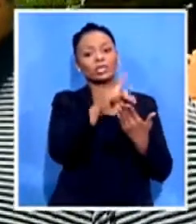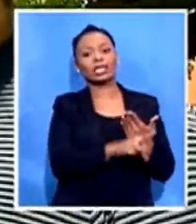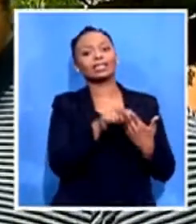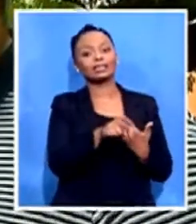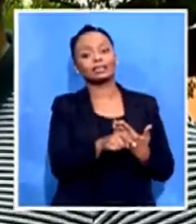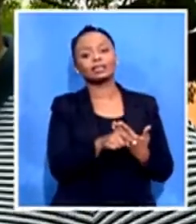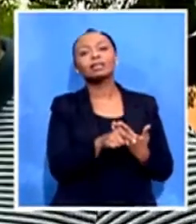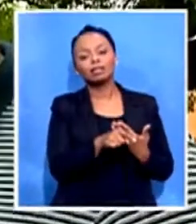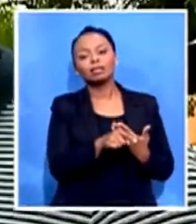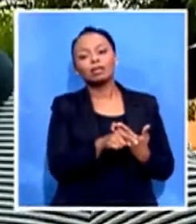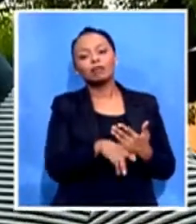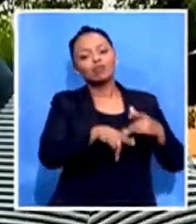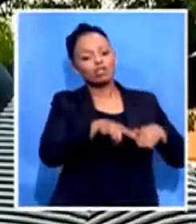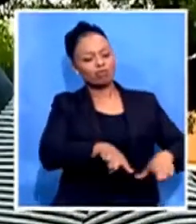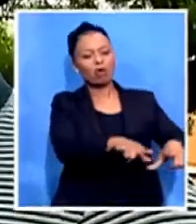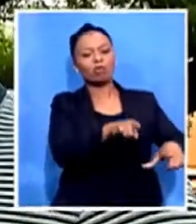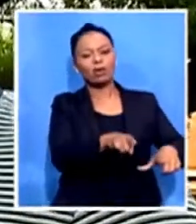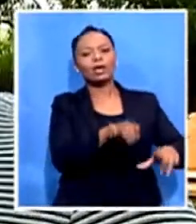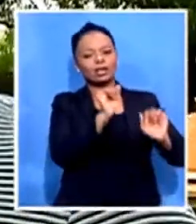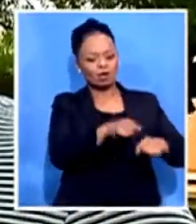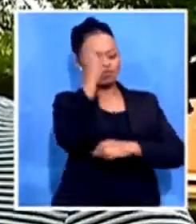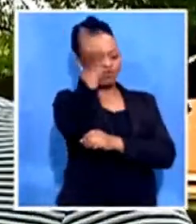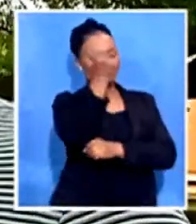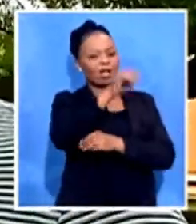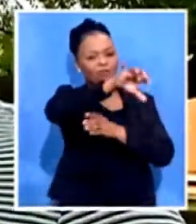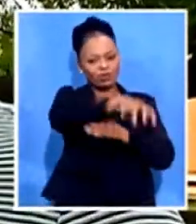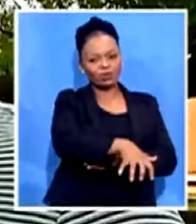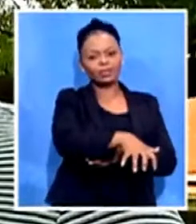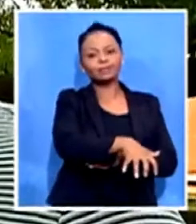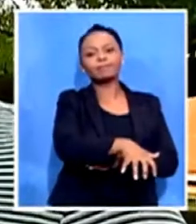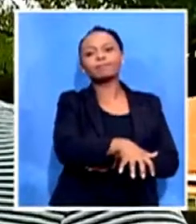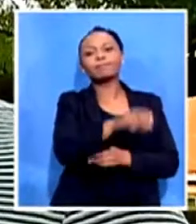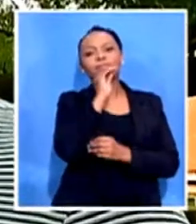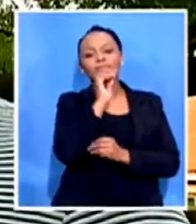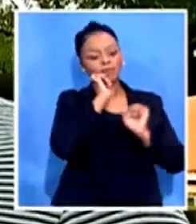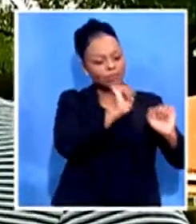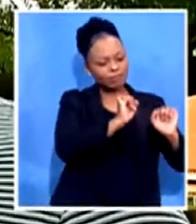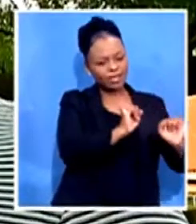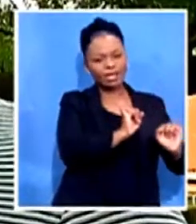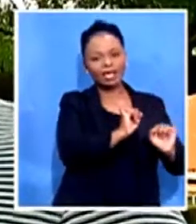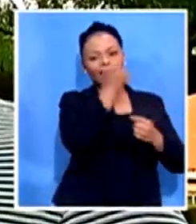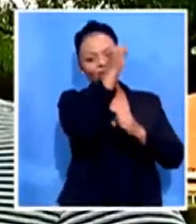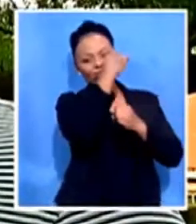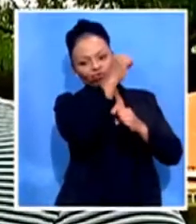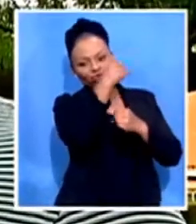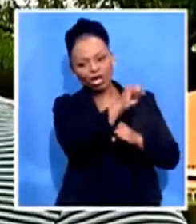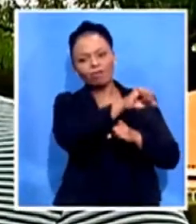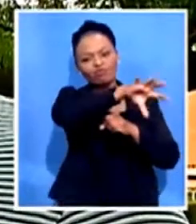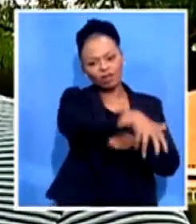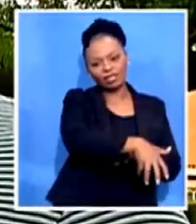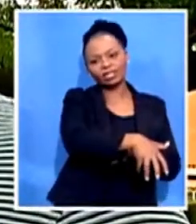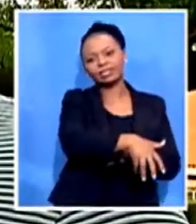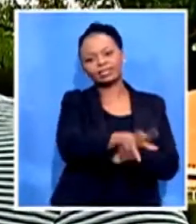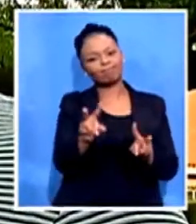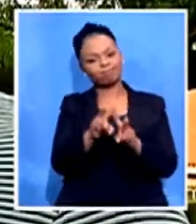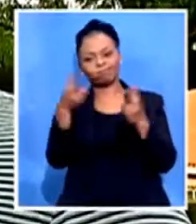there's this dichotomy between your more industrialized provinces who are attracting investment, but we need